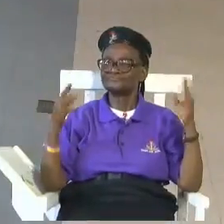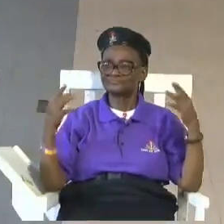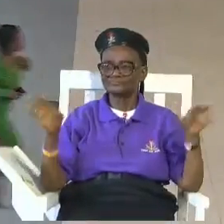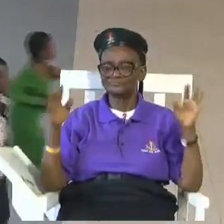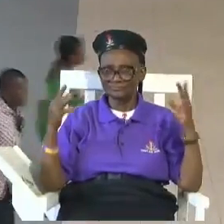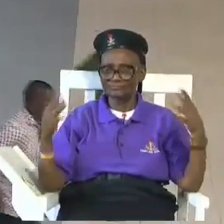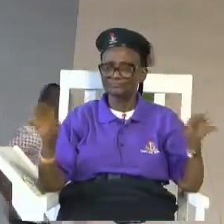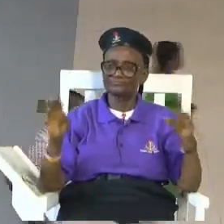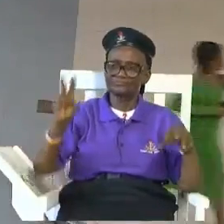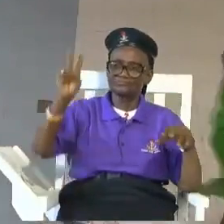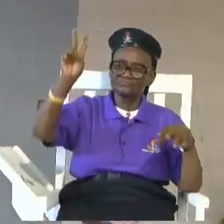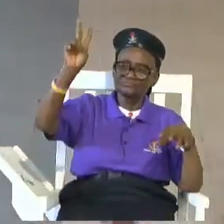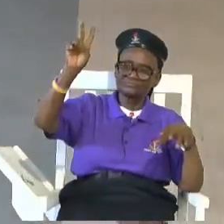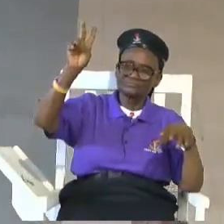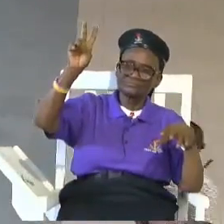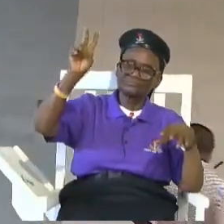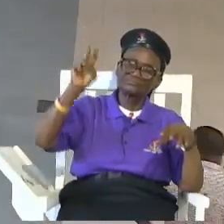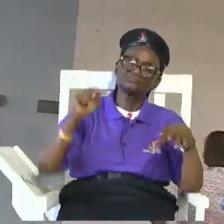Two,